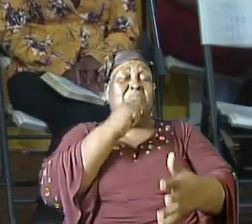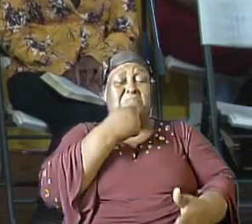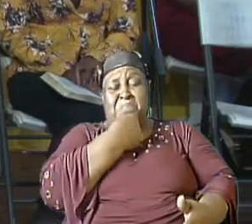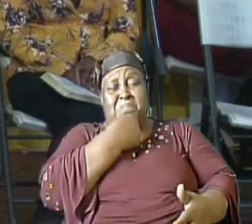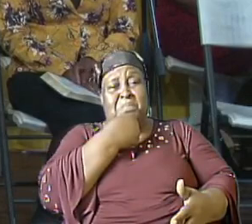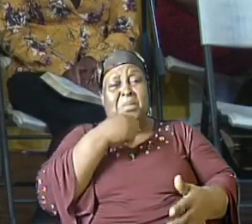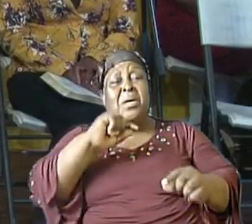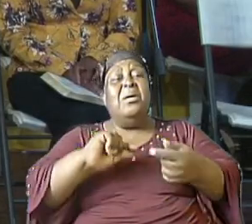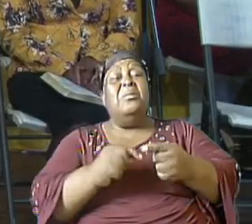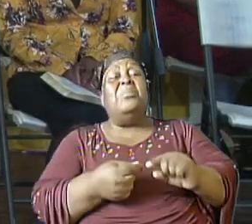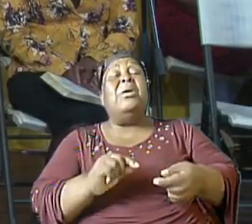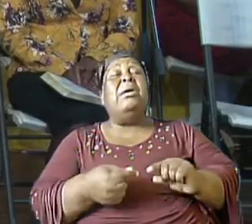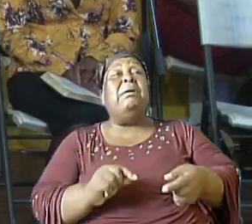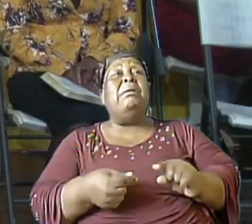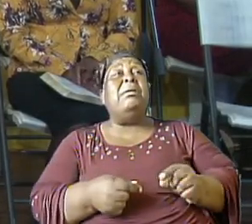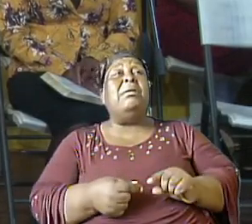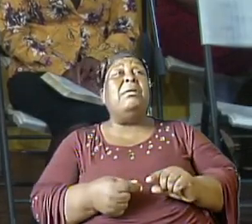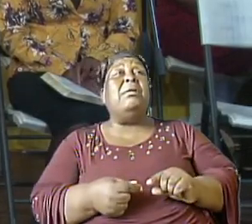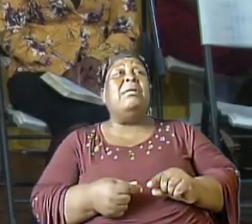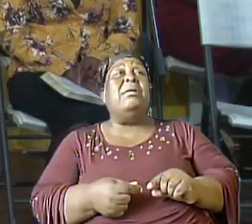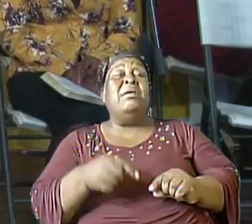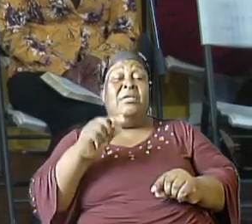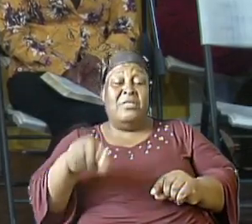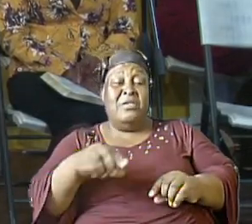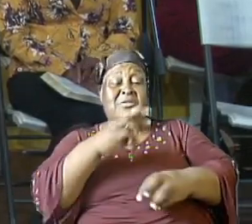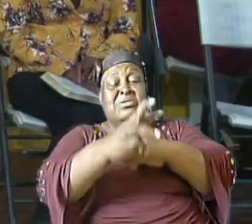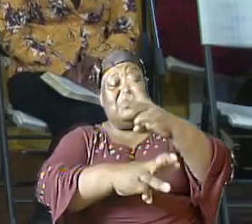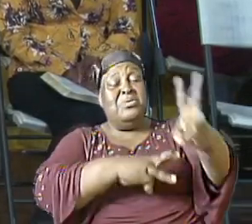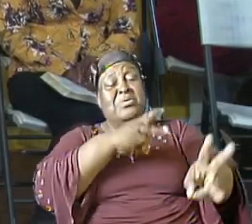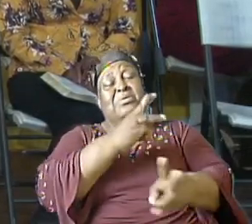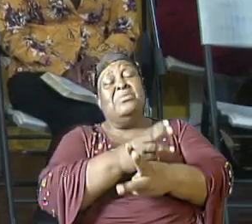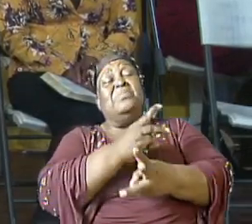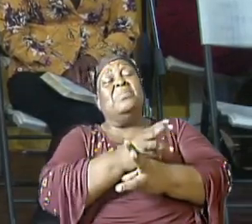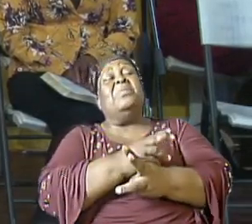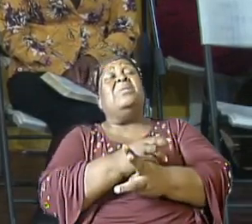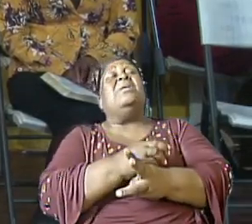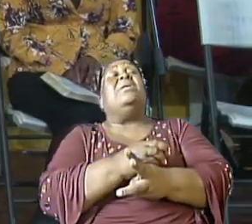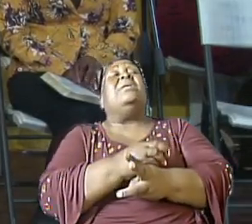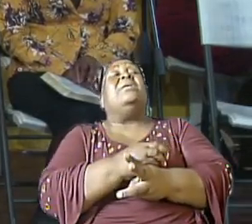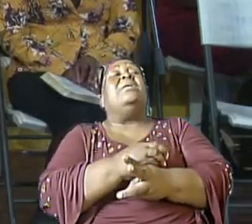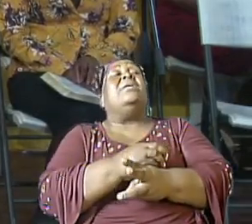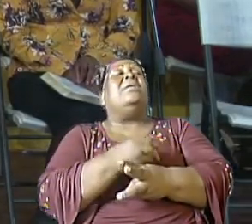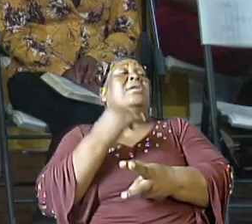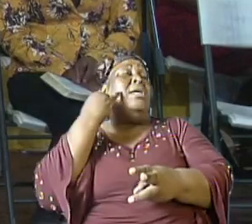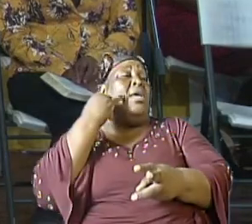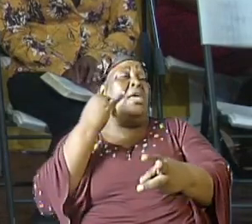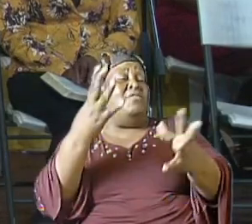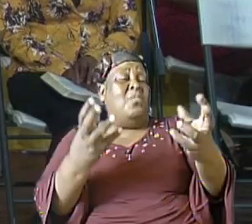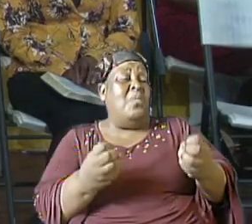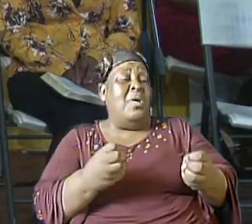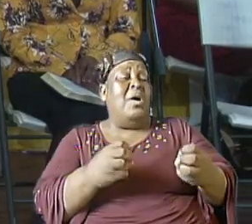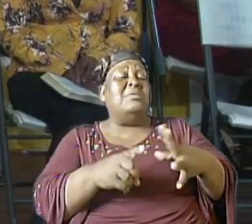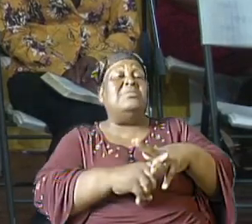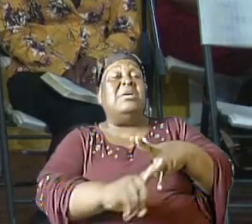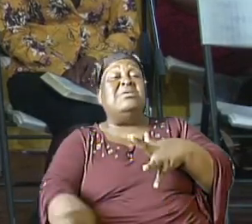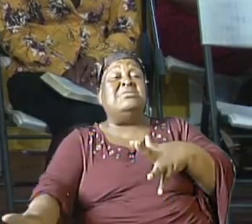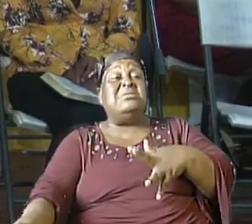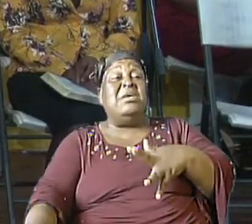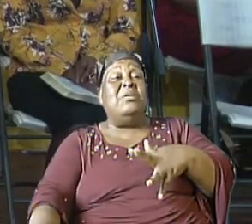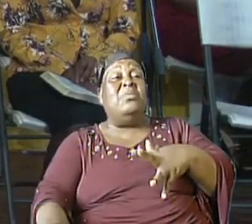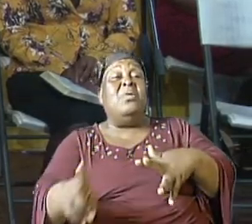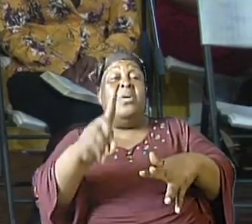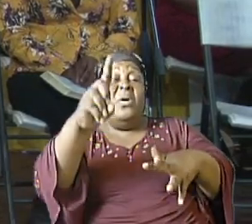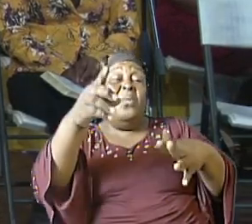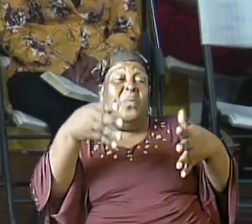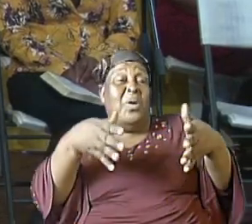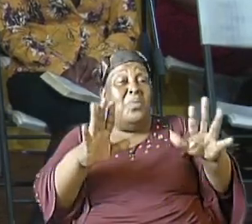pain. Casualties of this life, this world. If we want to escape that, there's